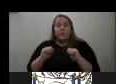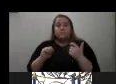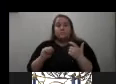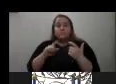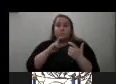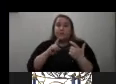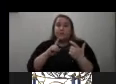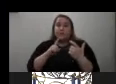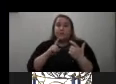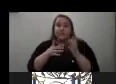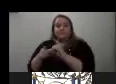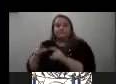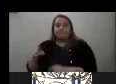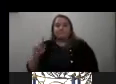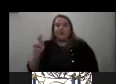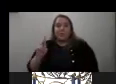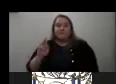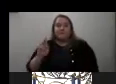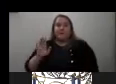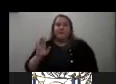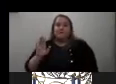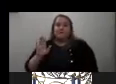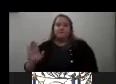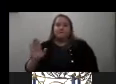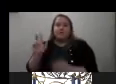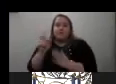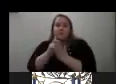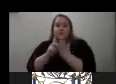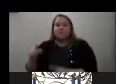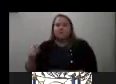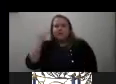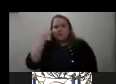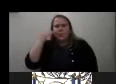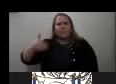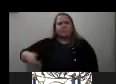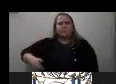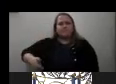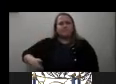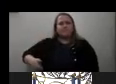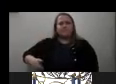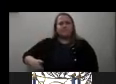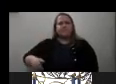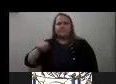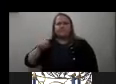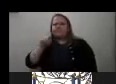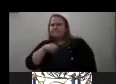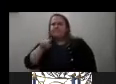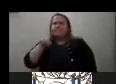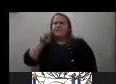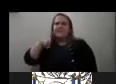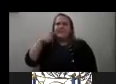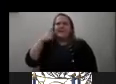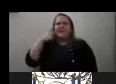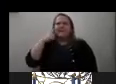be attributed to Karinska. She knew intuitively what was needed for a